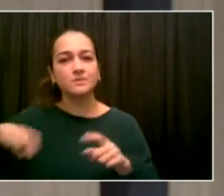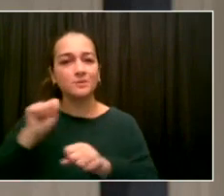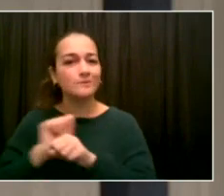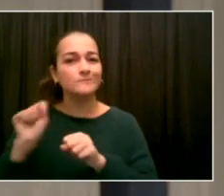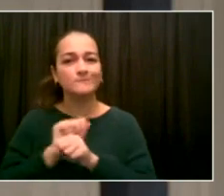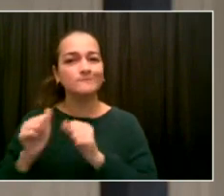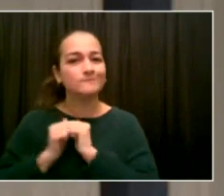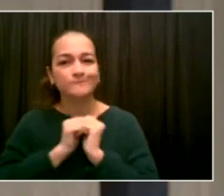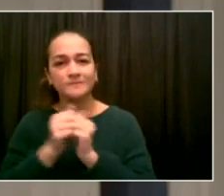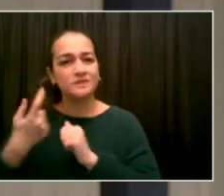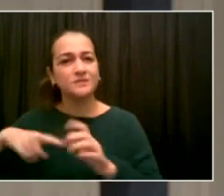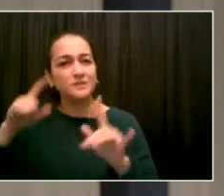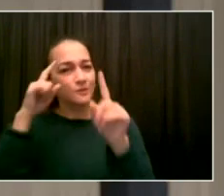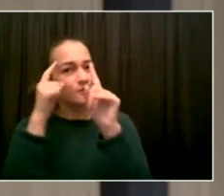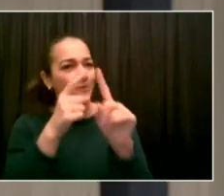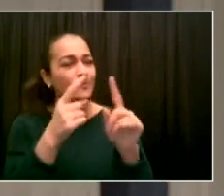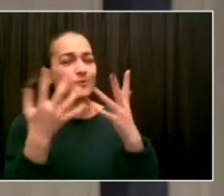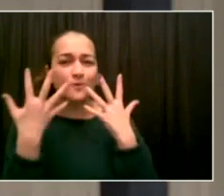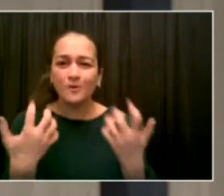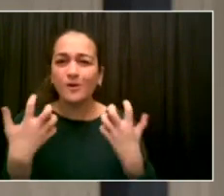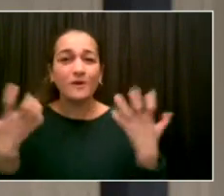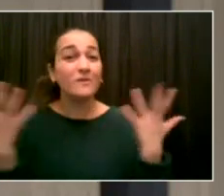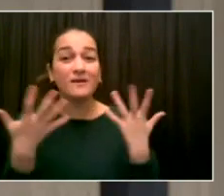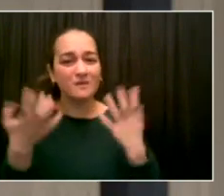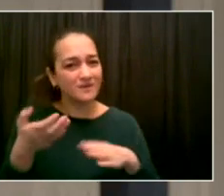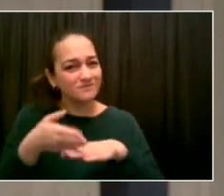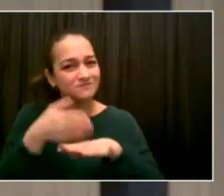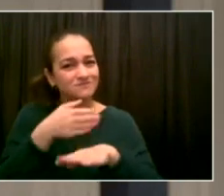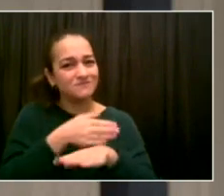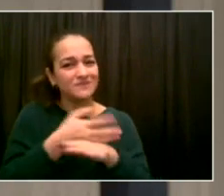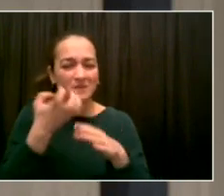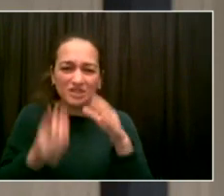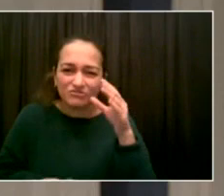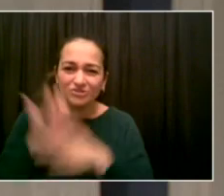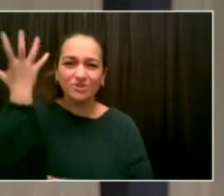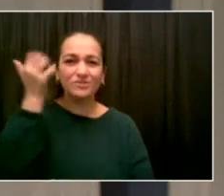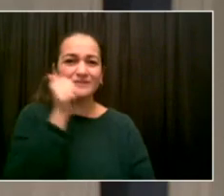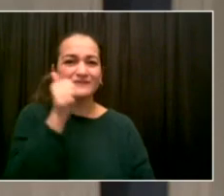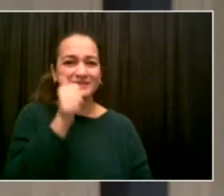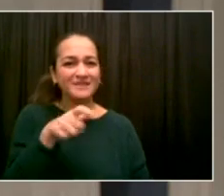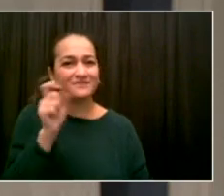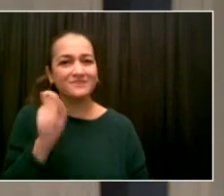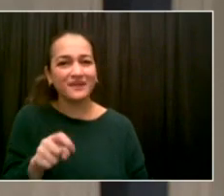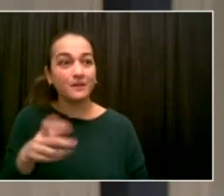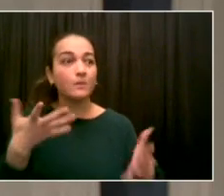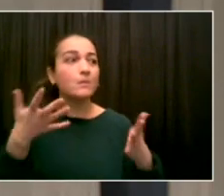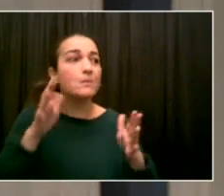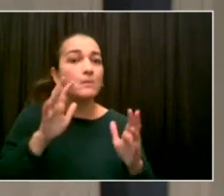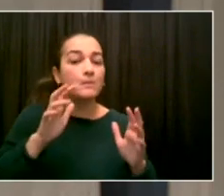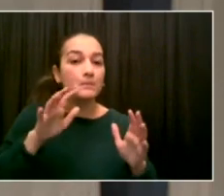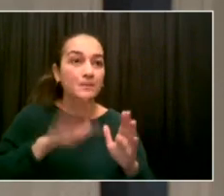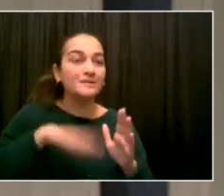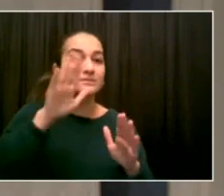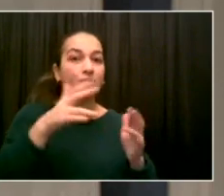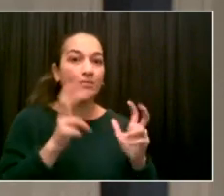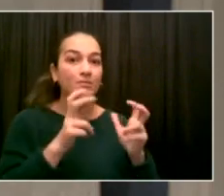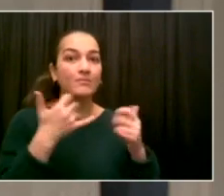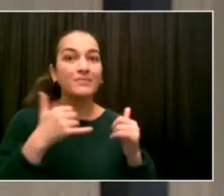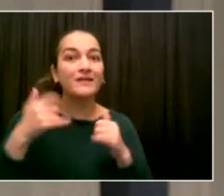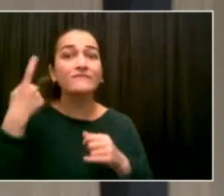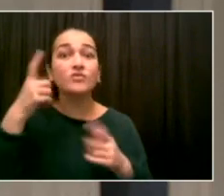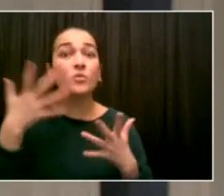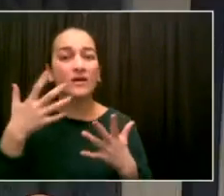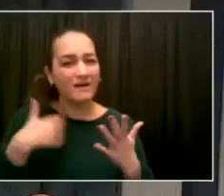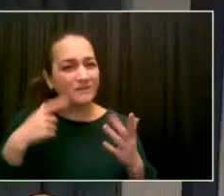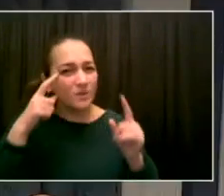And then when you go into the Garden every day, you're playing for the fans, you're playing for New York. You look down across your chest, it says New York. It's a wonderful feeling.